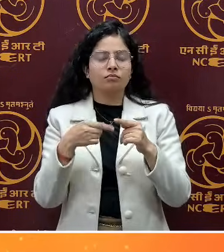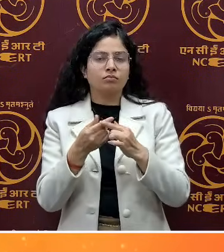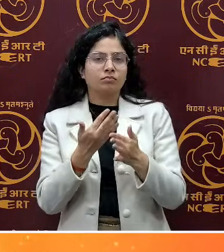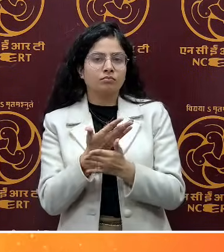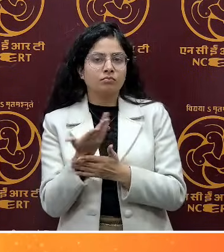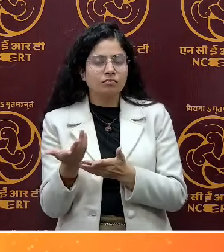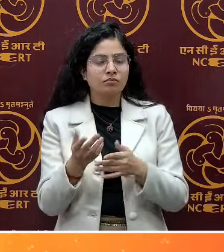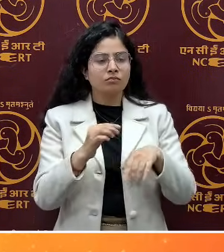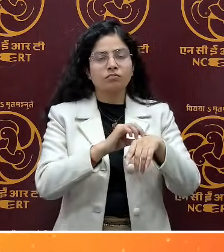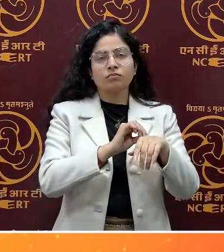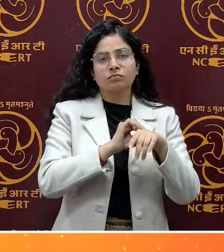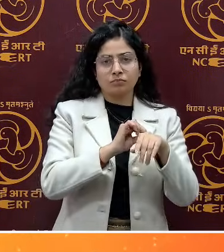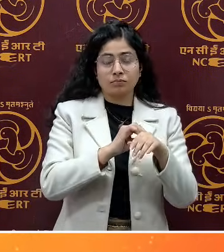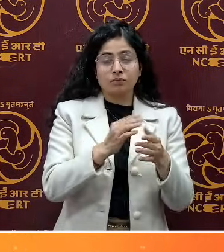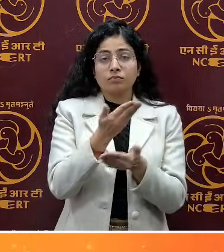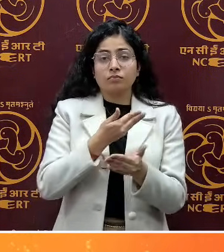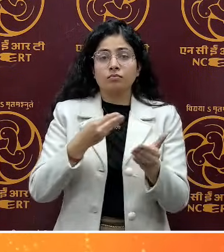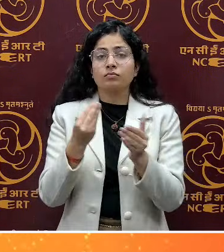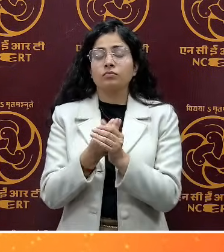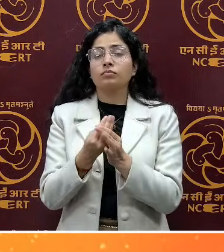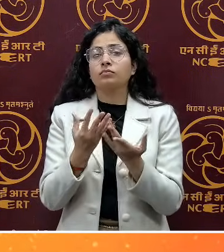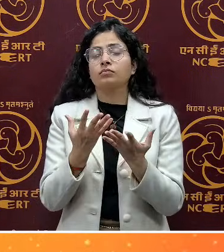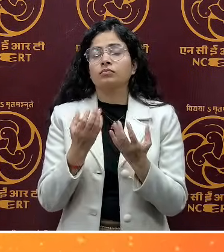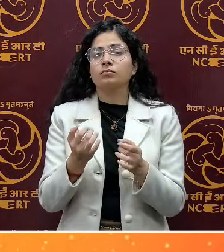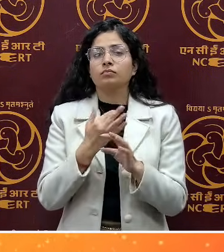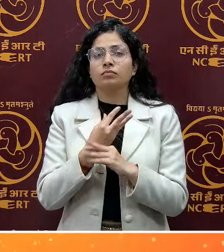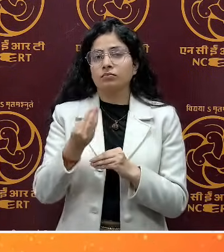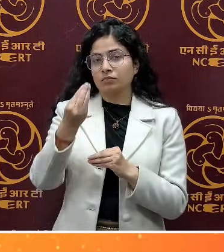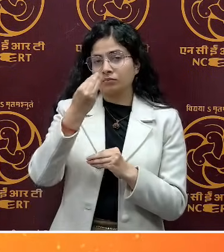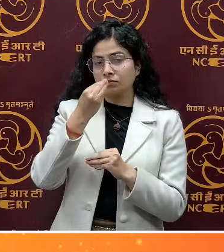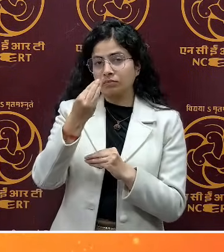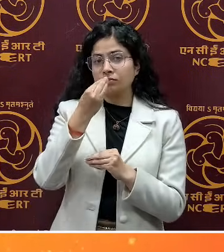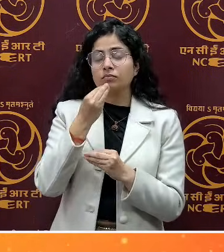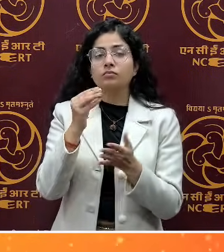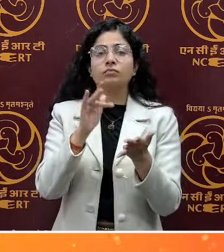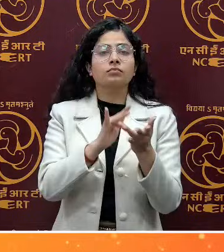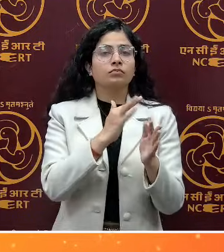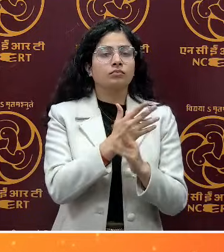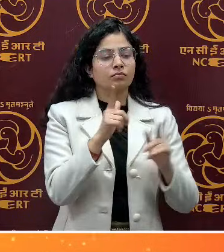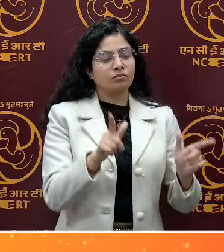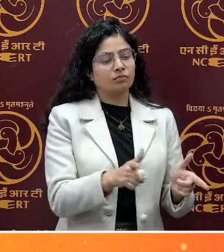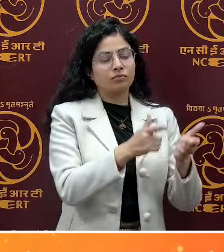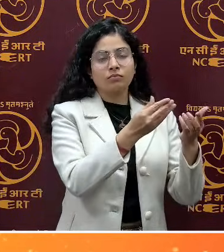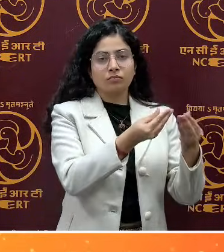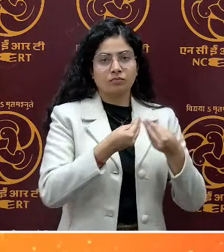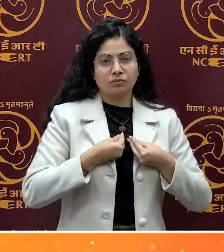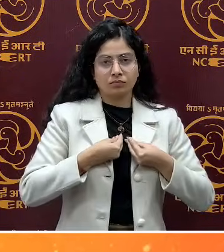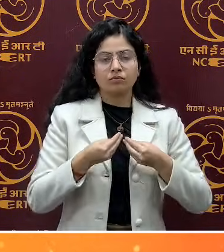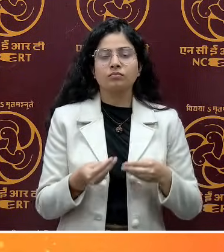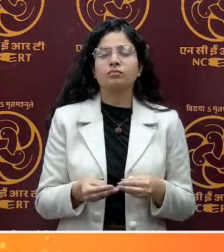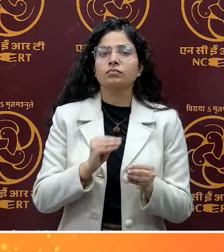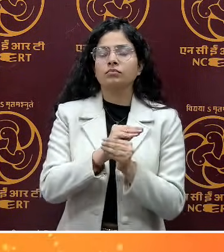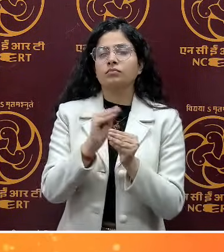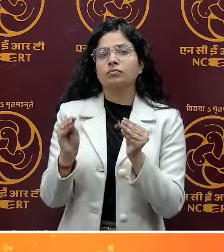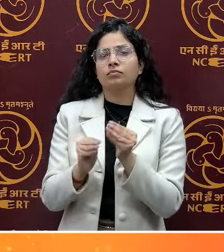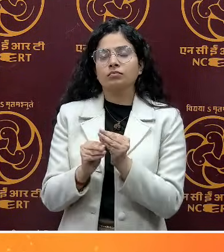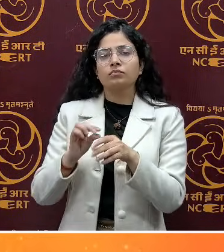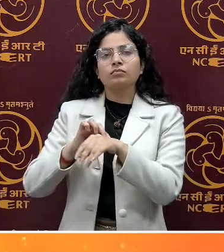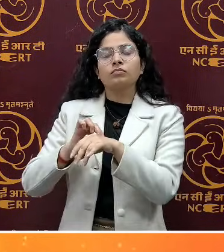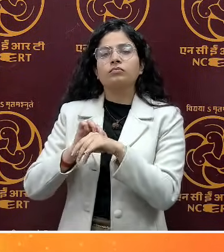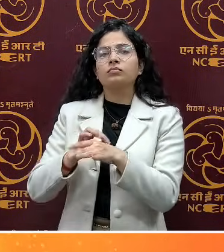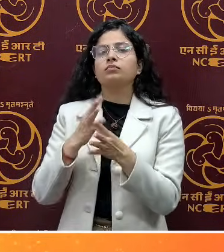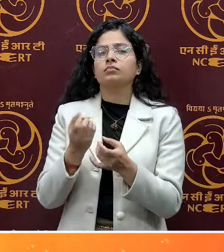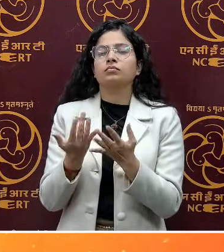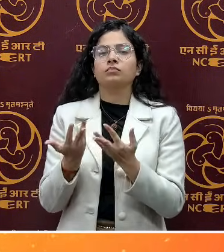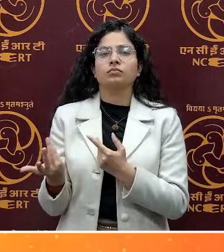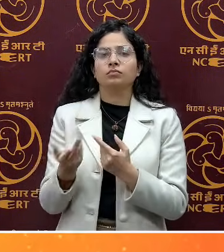food, right? For our food needs, we are dependent on plants, right? Yes, ma'am. Also, humans need